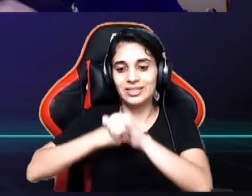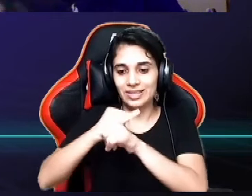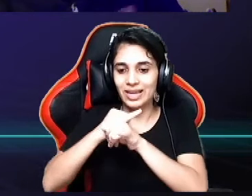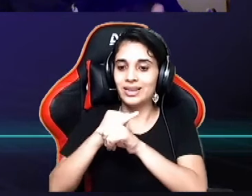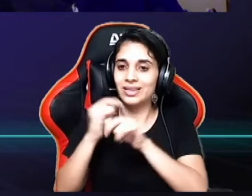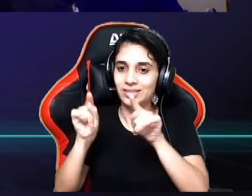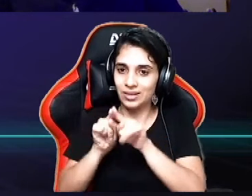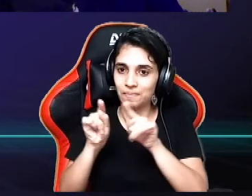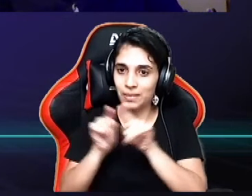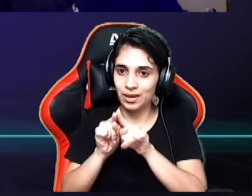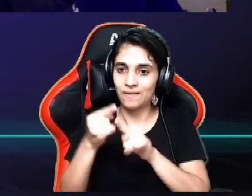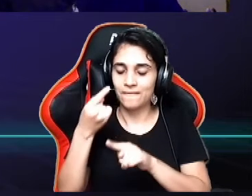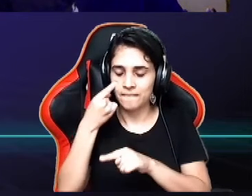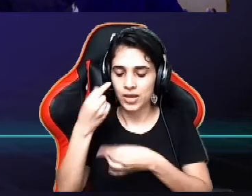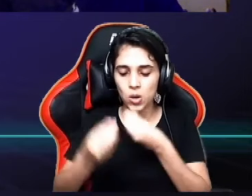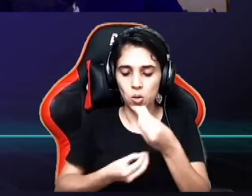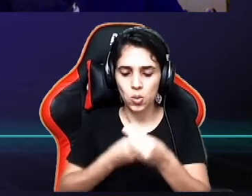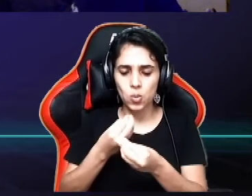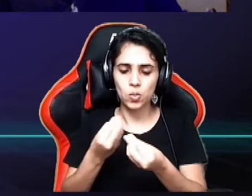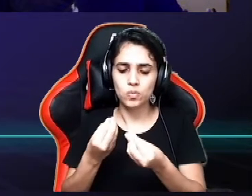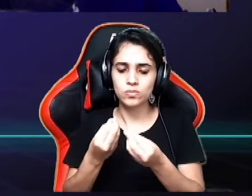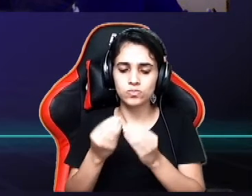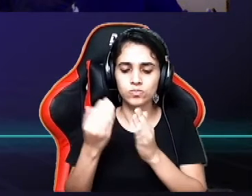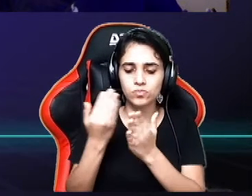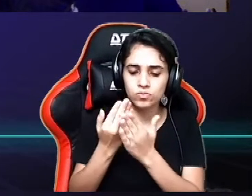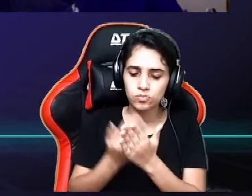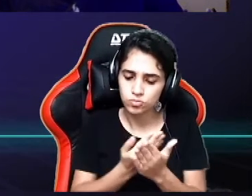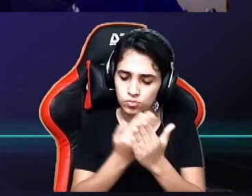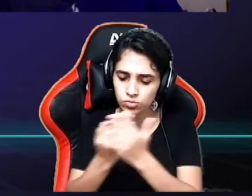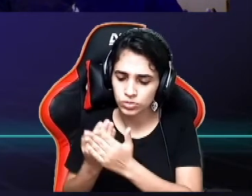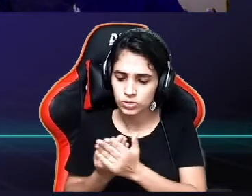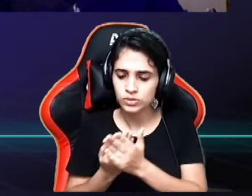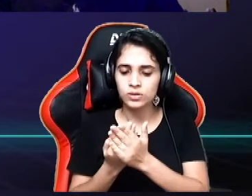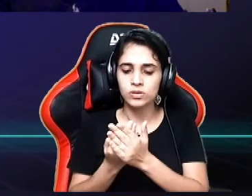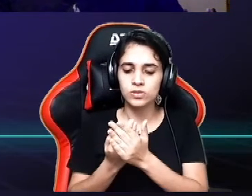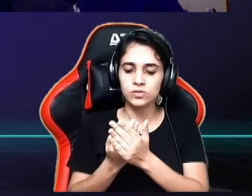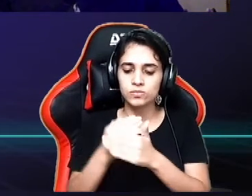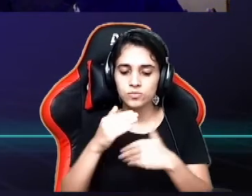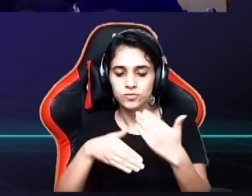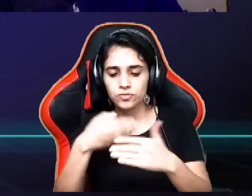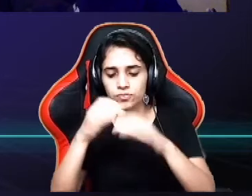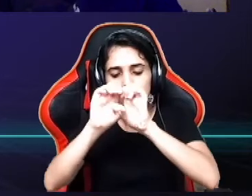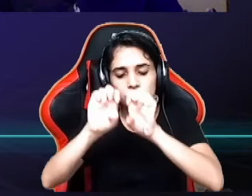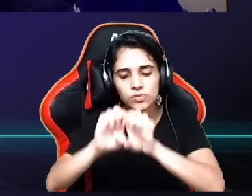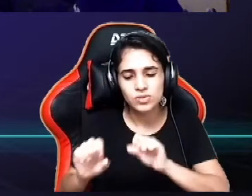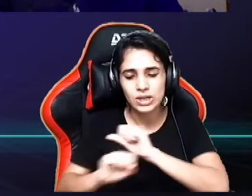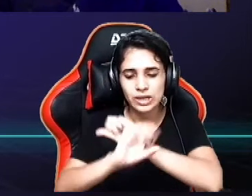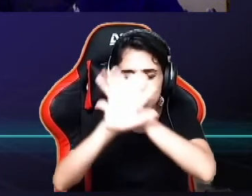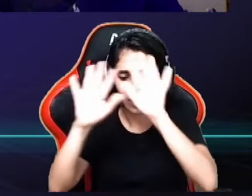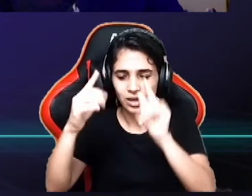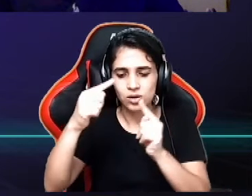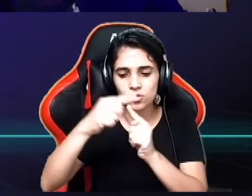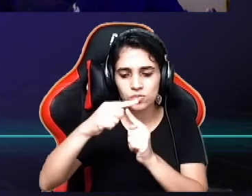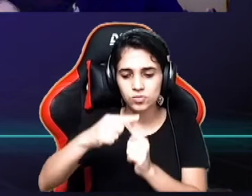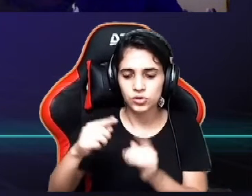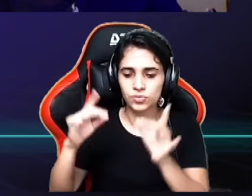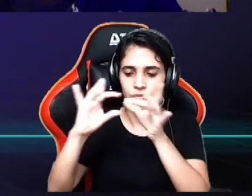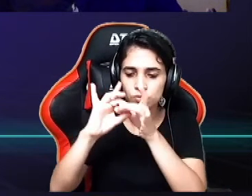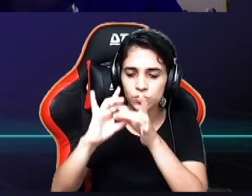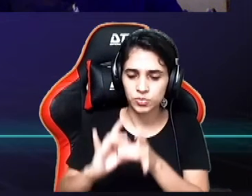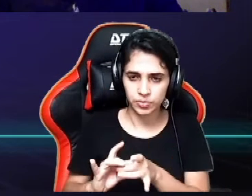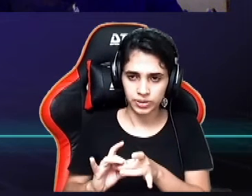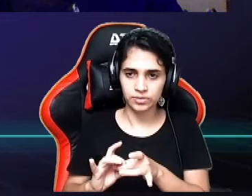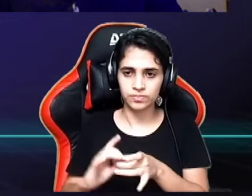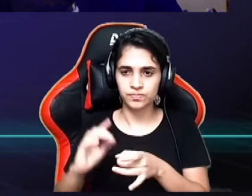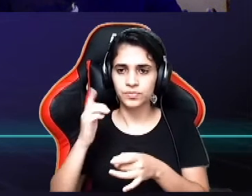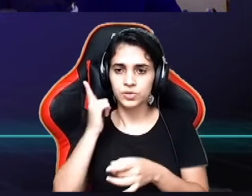in. Internet. You can search. Homegrown. In-house, and you structure different